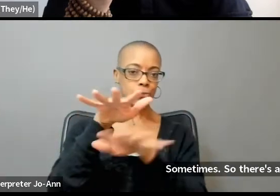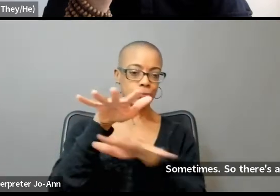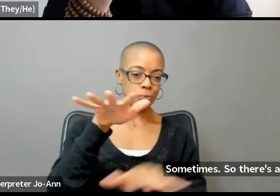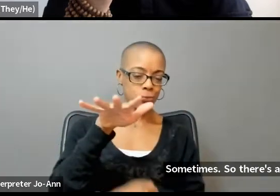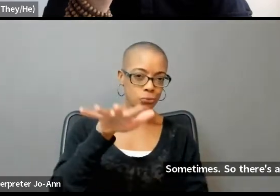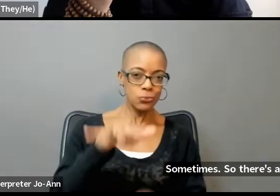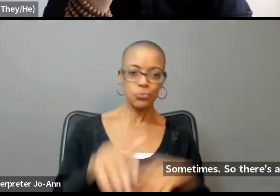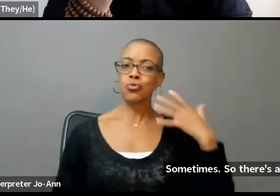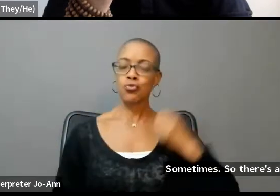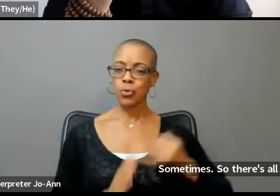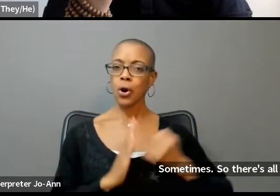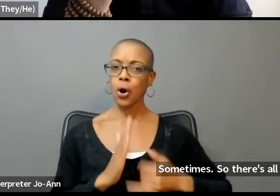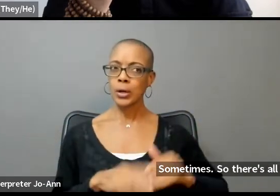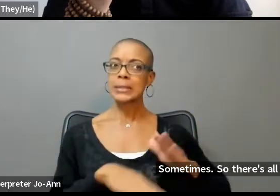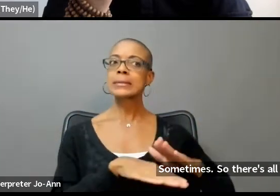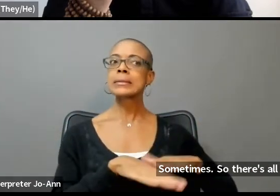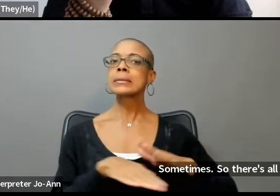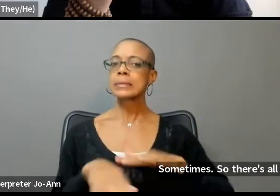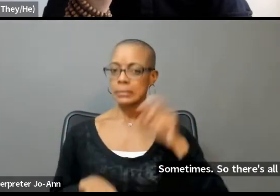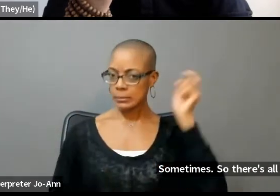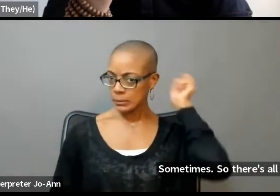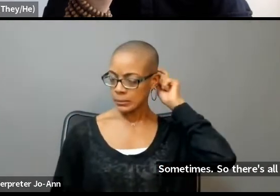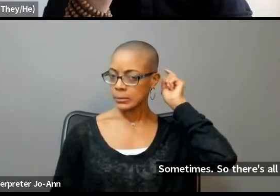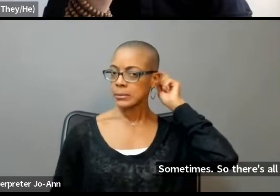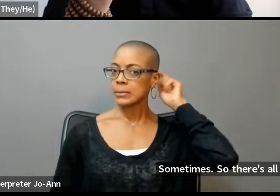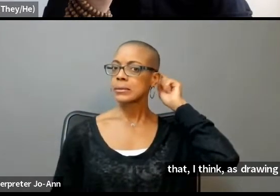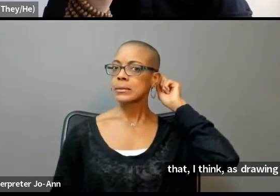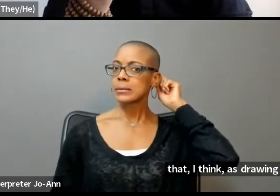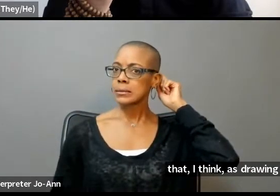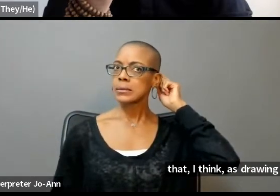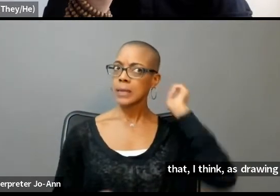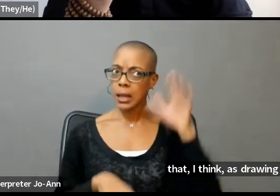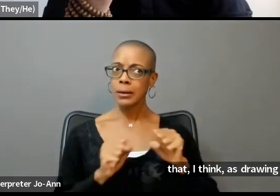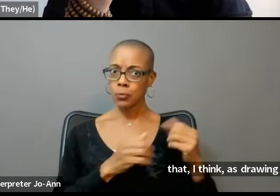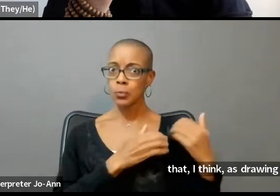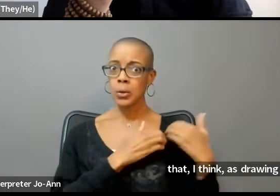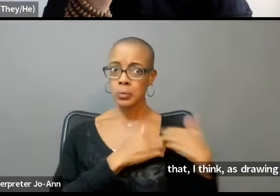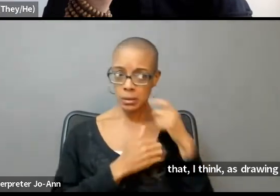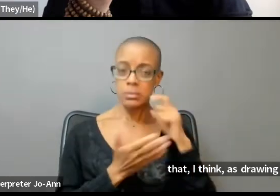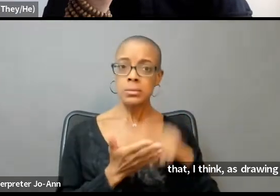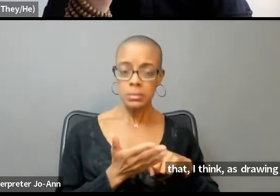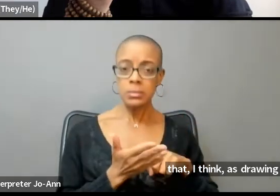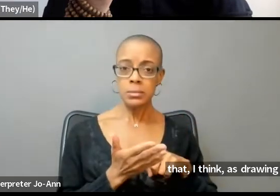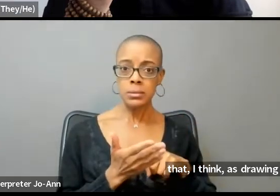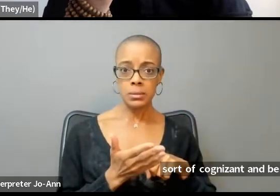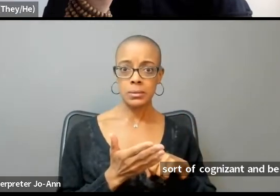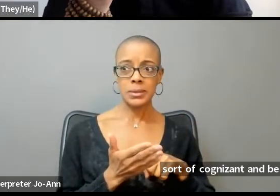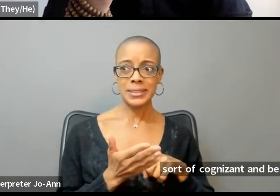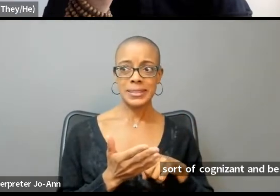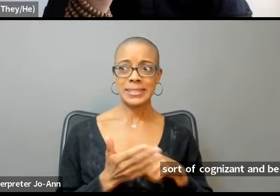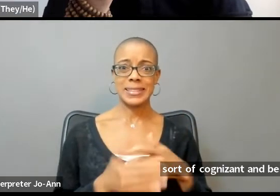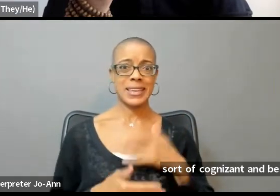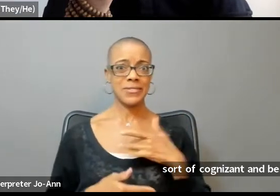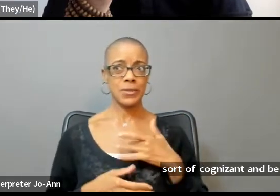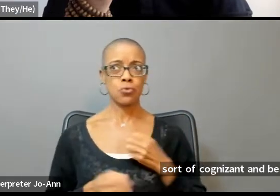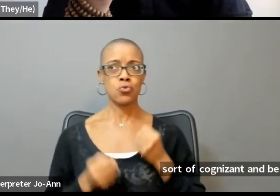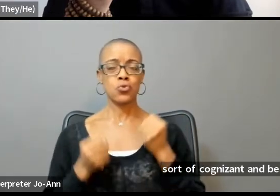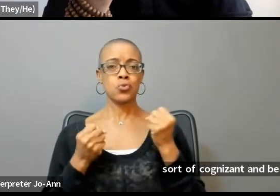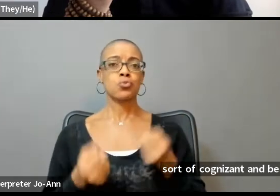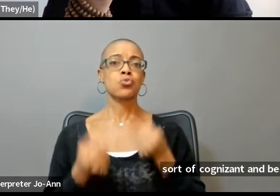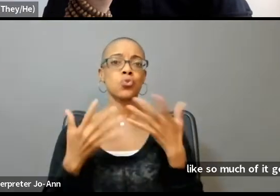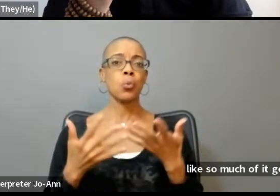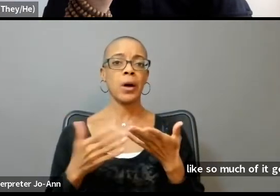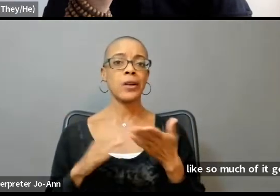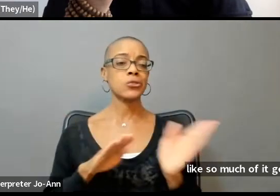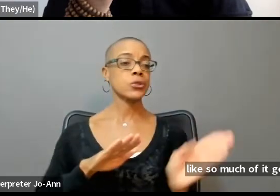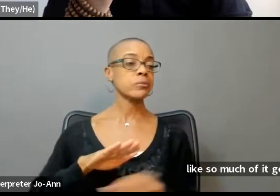artists, we need to be really sort of cognizant and be accountable to, because I feel like so much of it gets like slipped under the radar and we're always